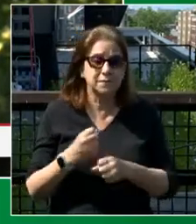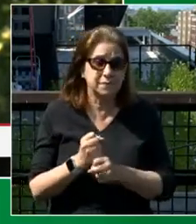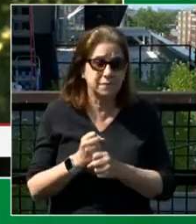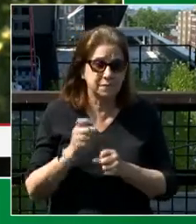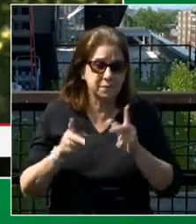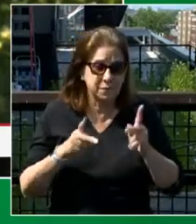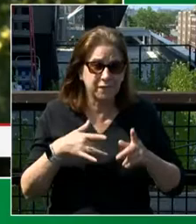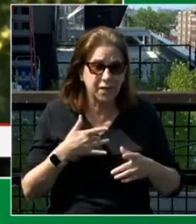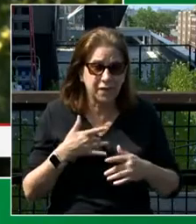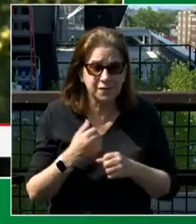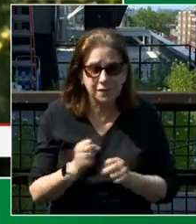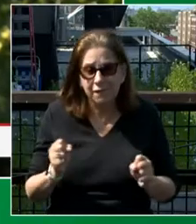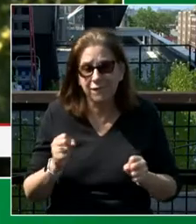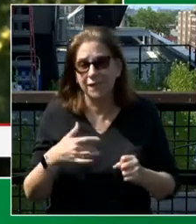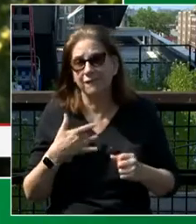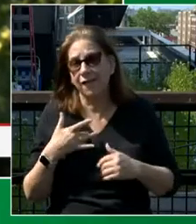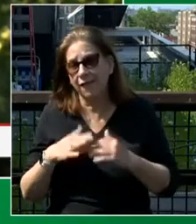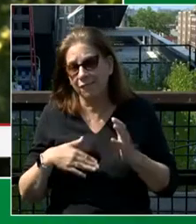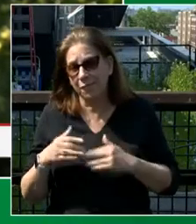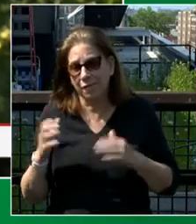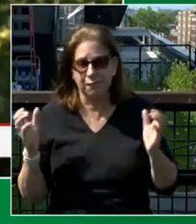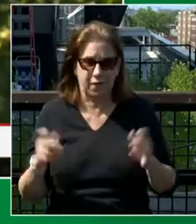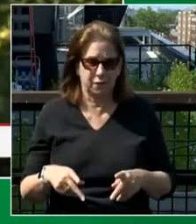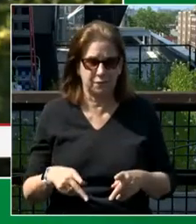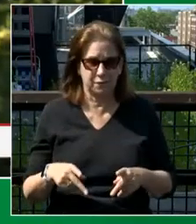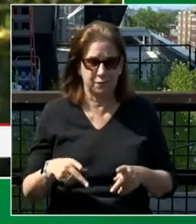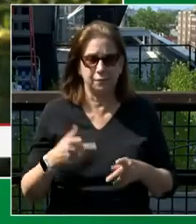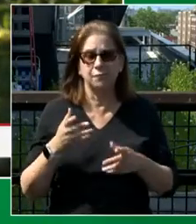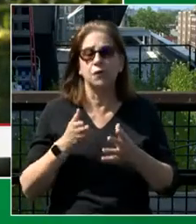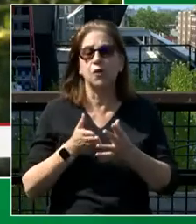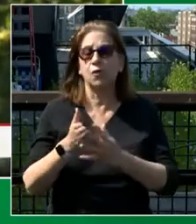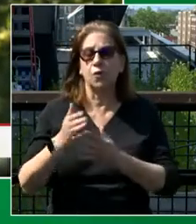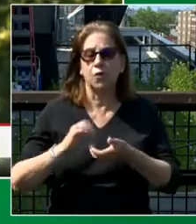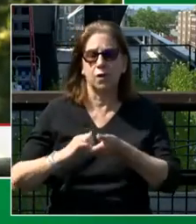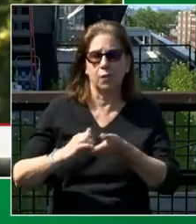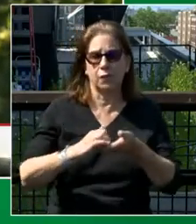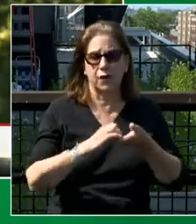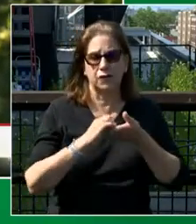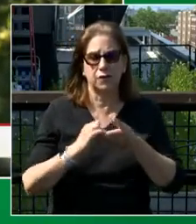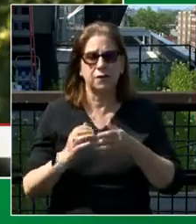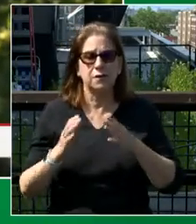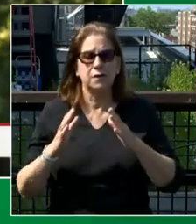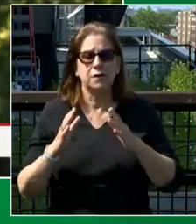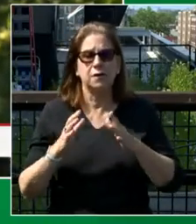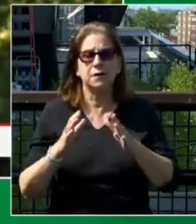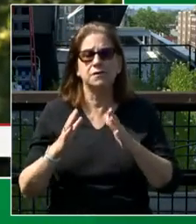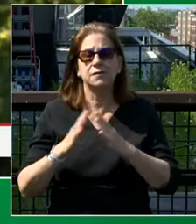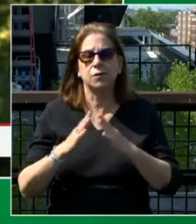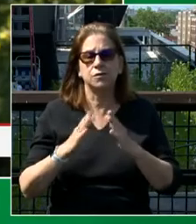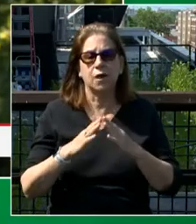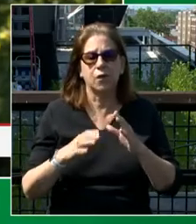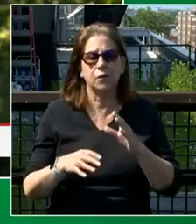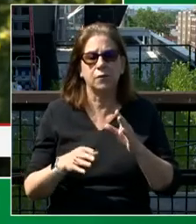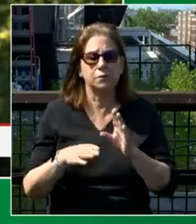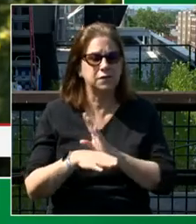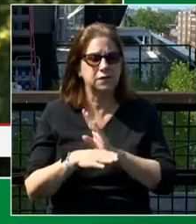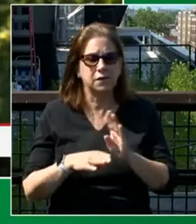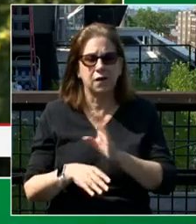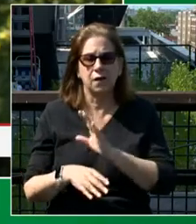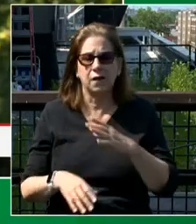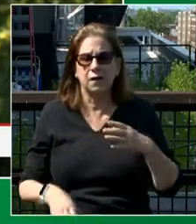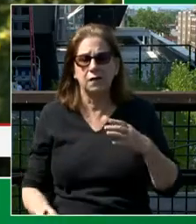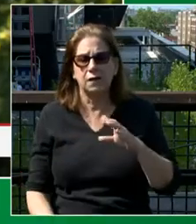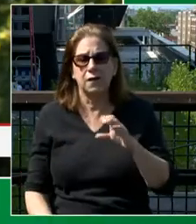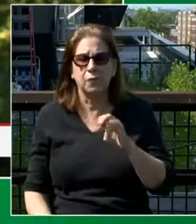with our downtown bid, our bids across the city, in addition to the Washington,